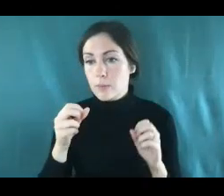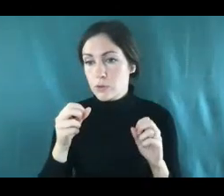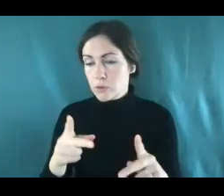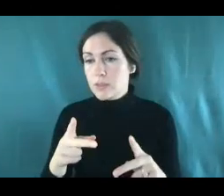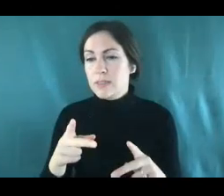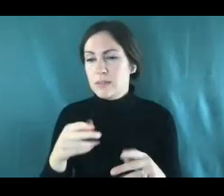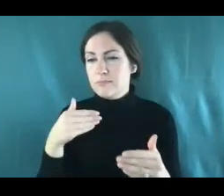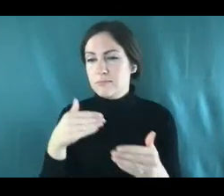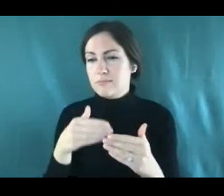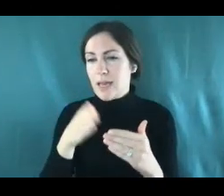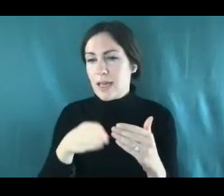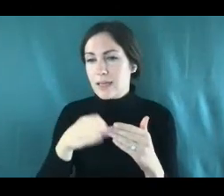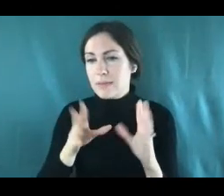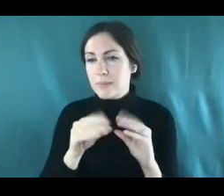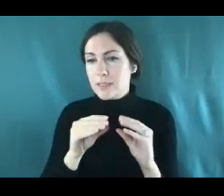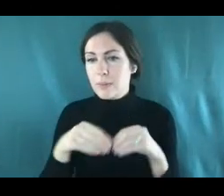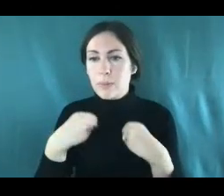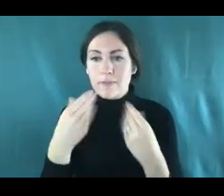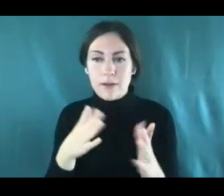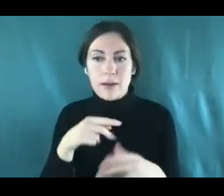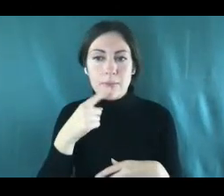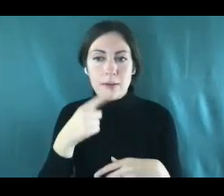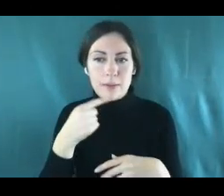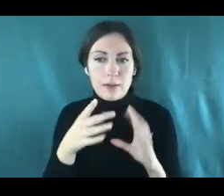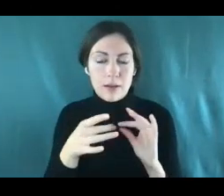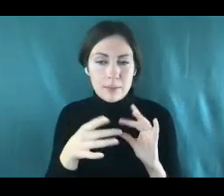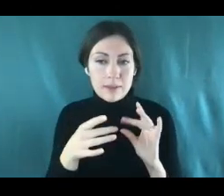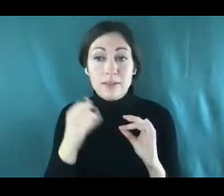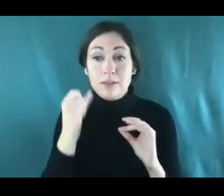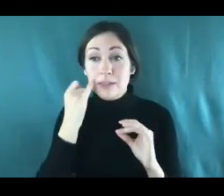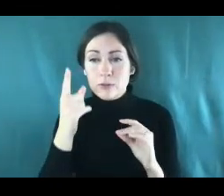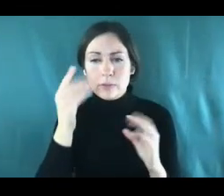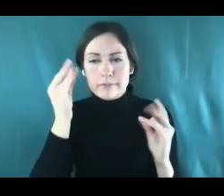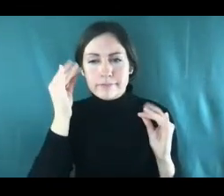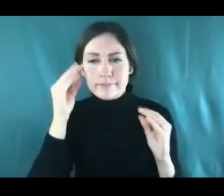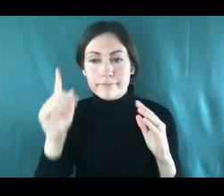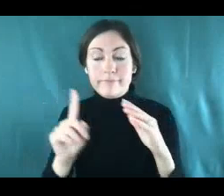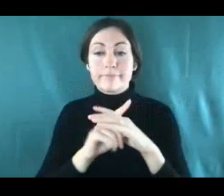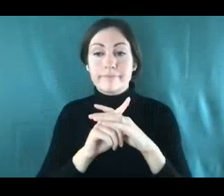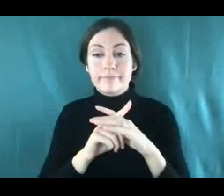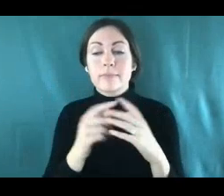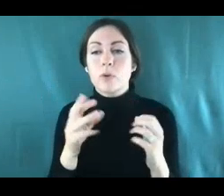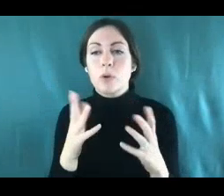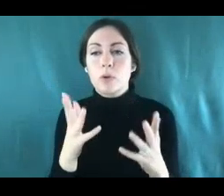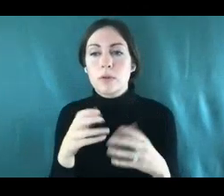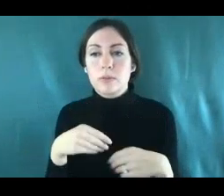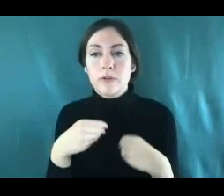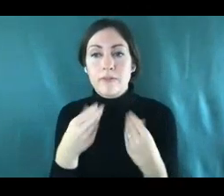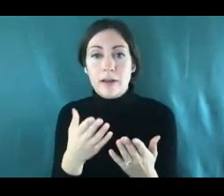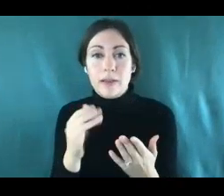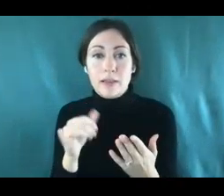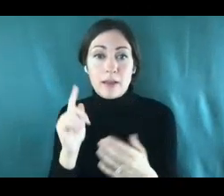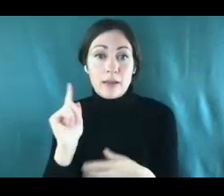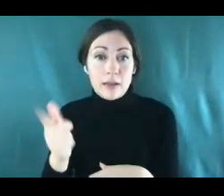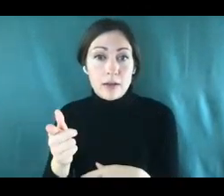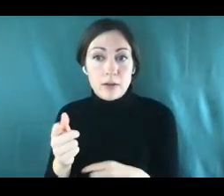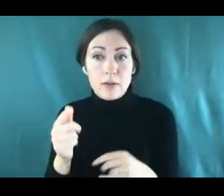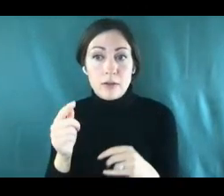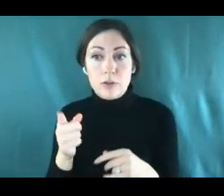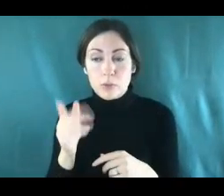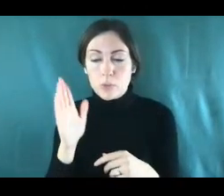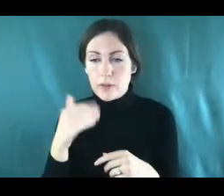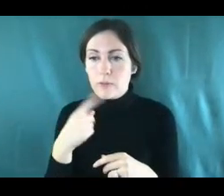provide a public comment. So if thoughts arise in the interim, or if you would like to provide them at that later time, you will